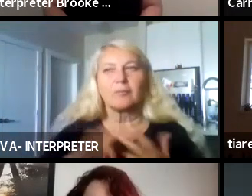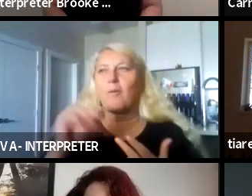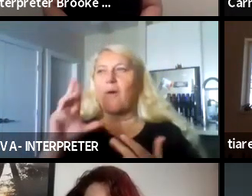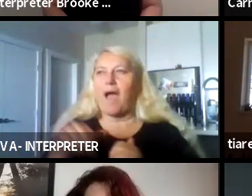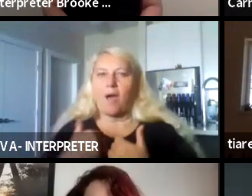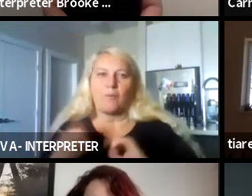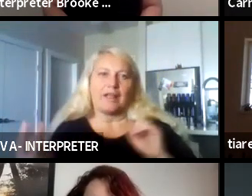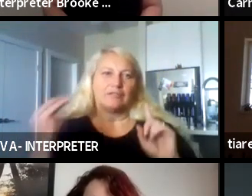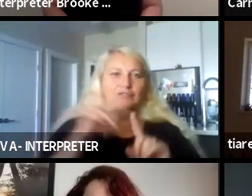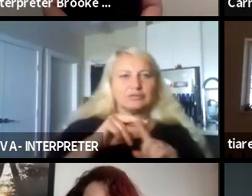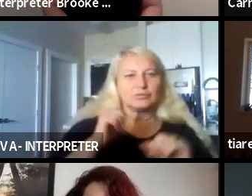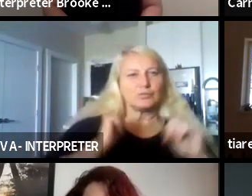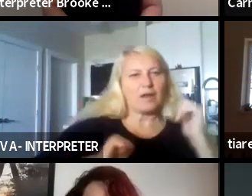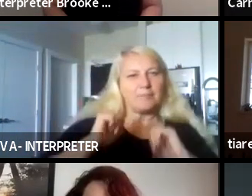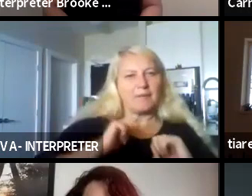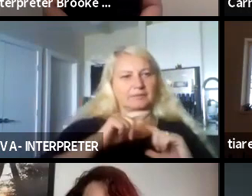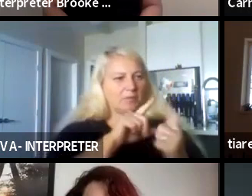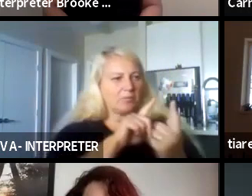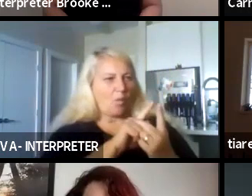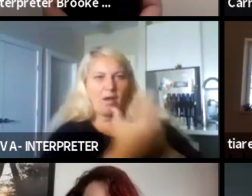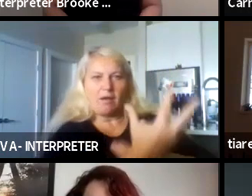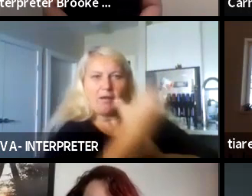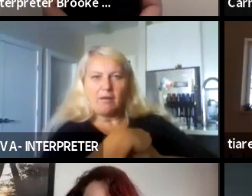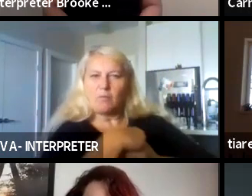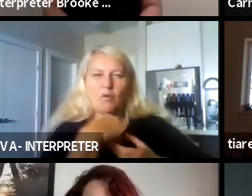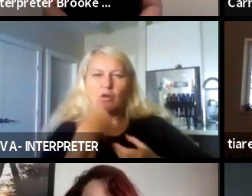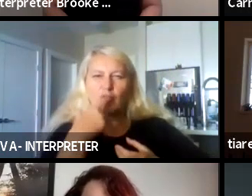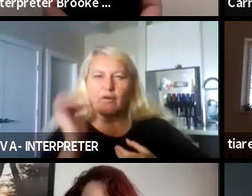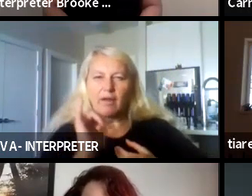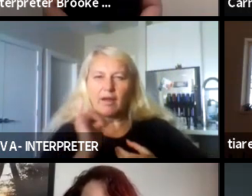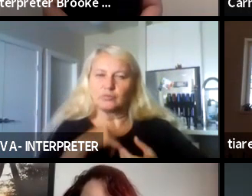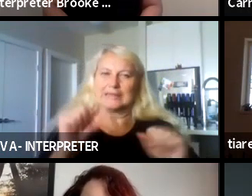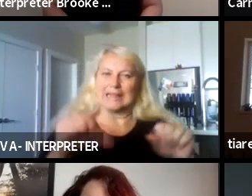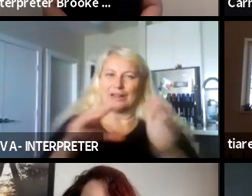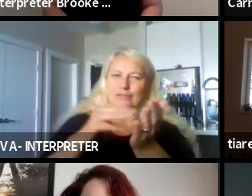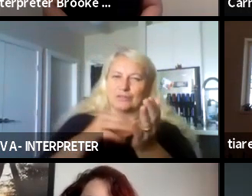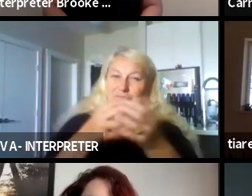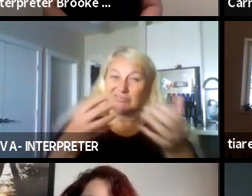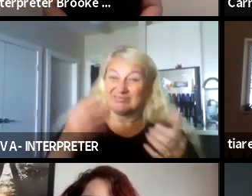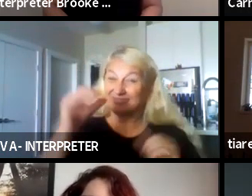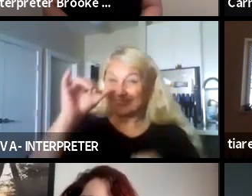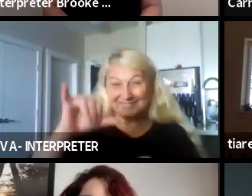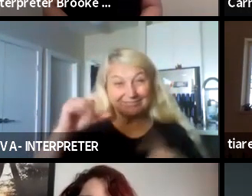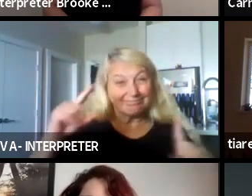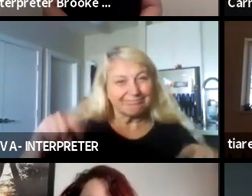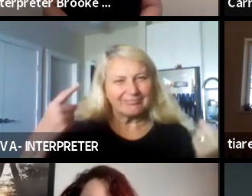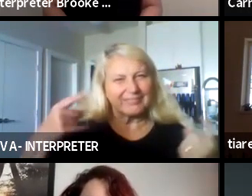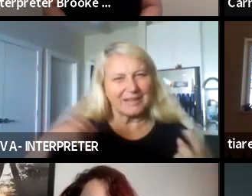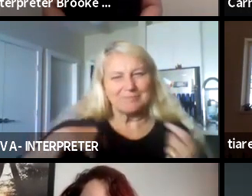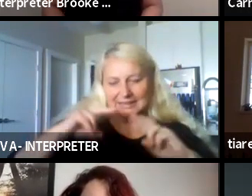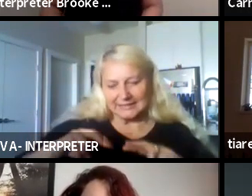in particular to learn a lot from this time. So I've been doing a lot of that